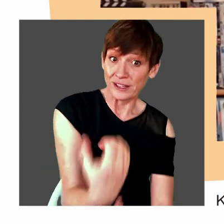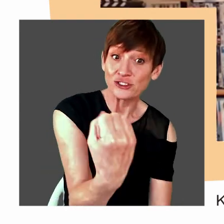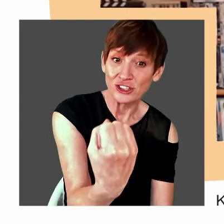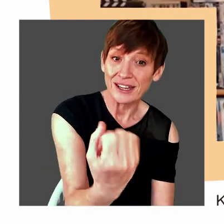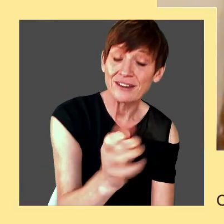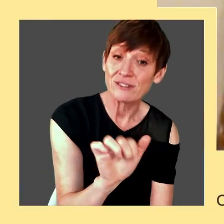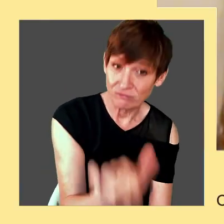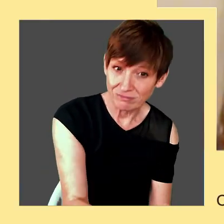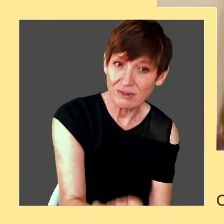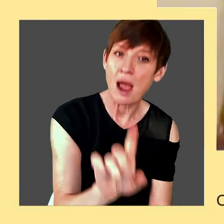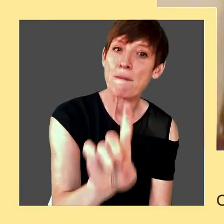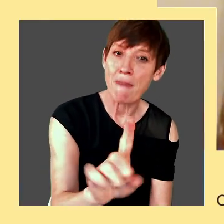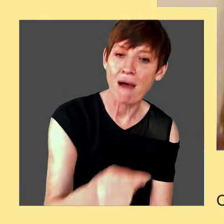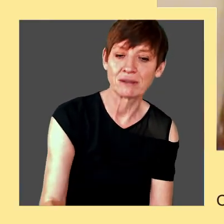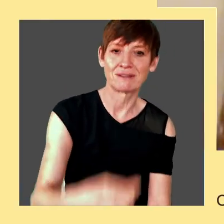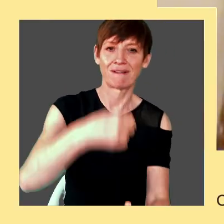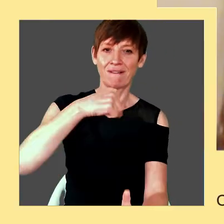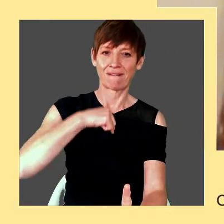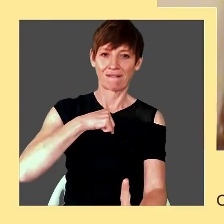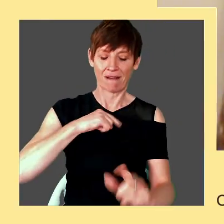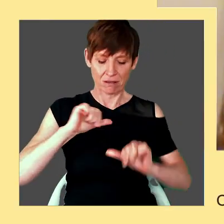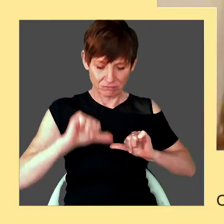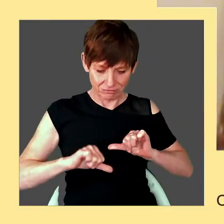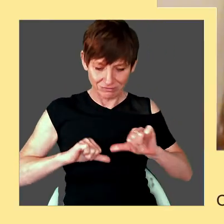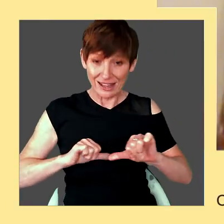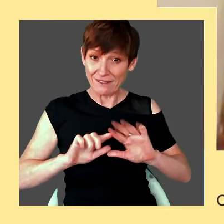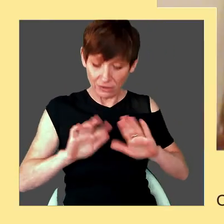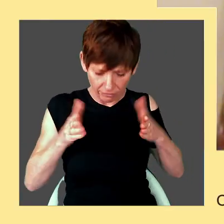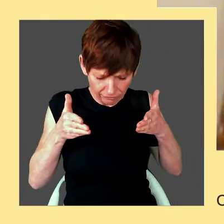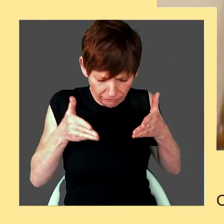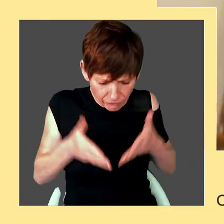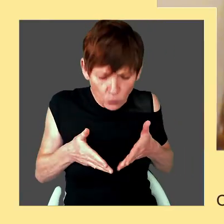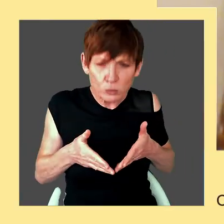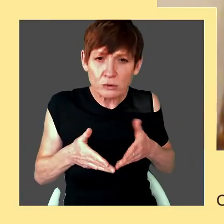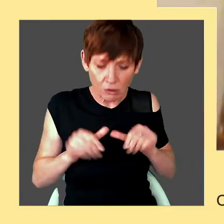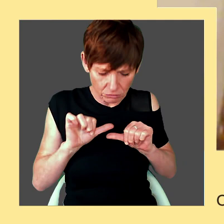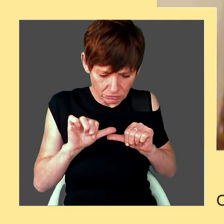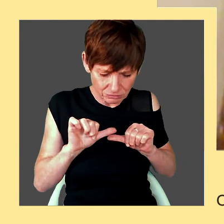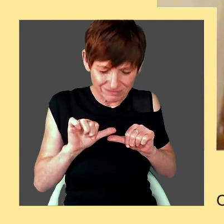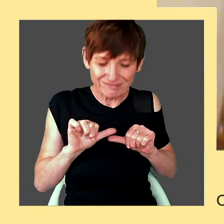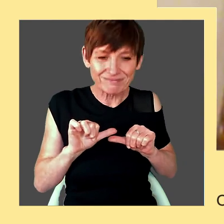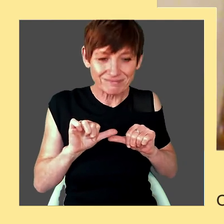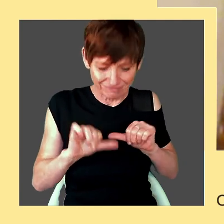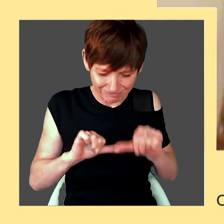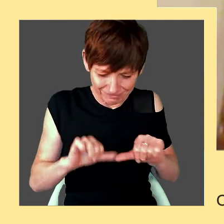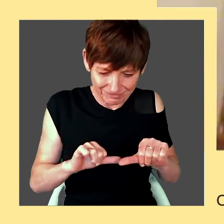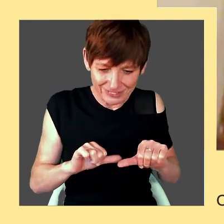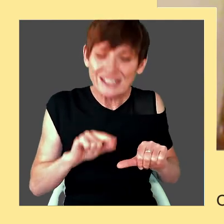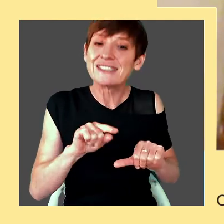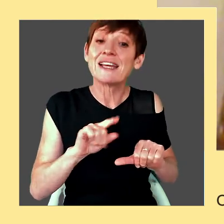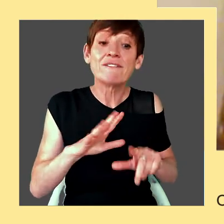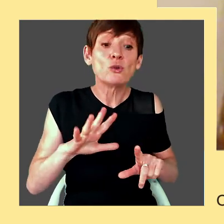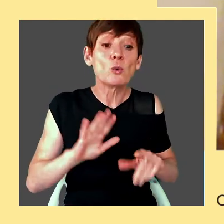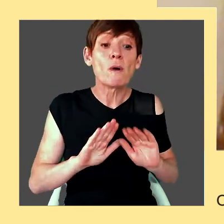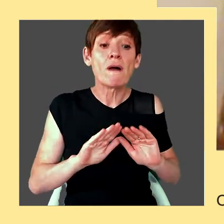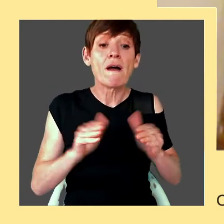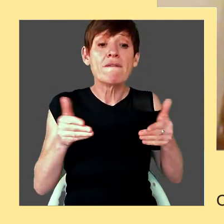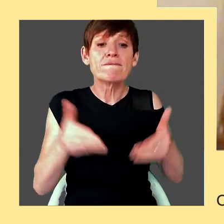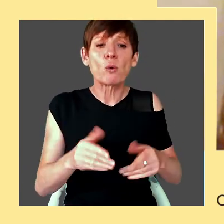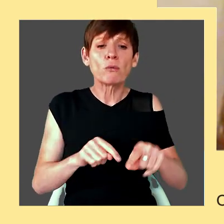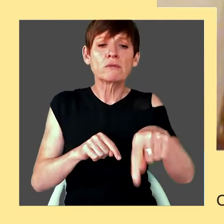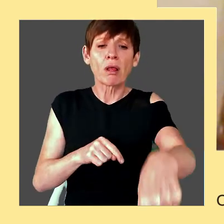but when you concentrate on the achievements, you will stop, or you